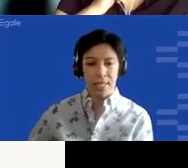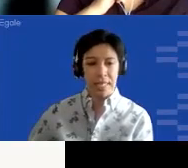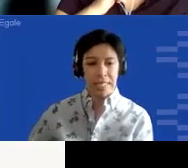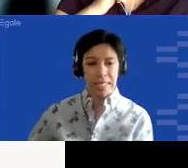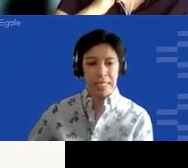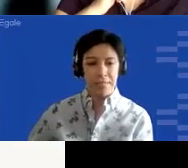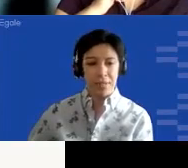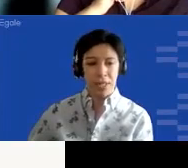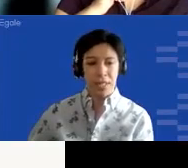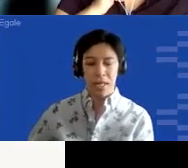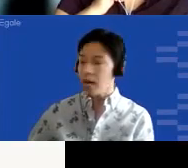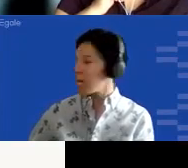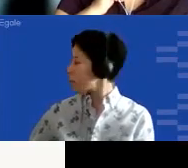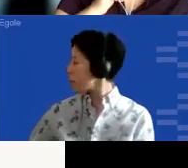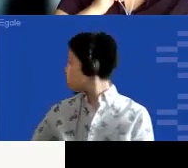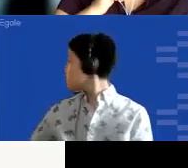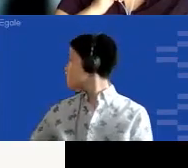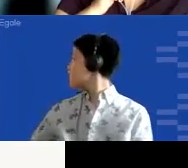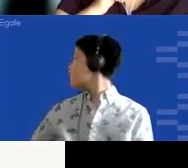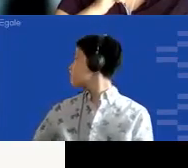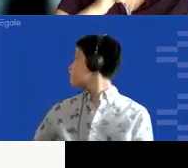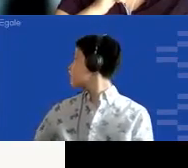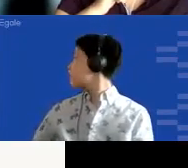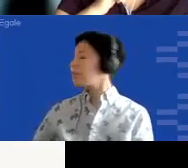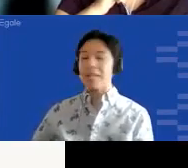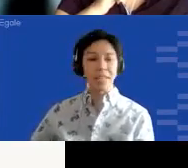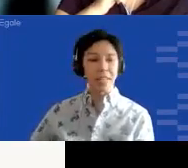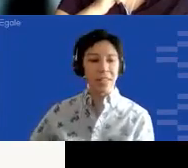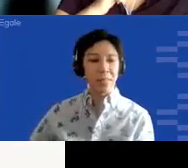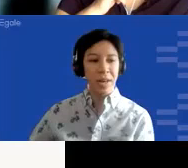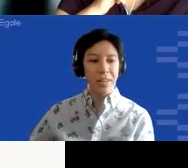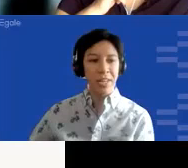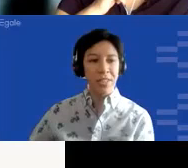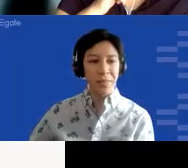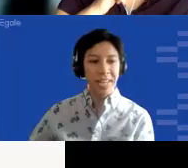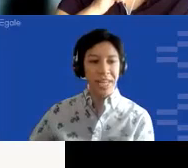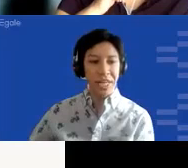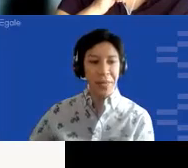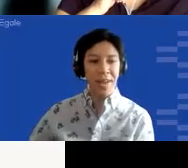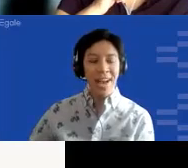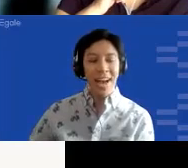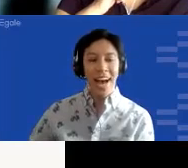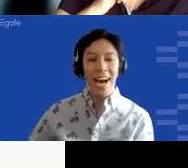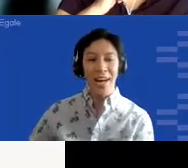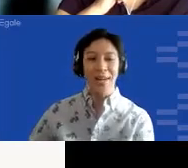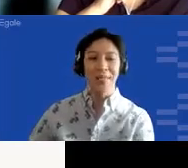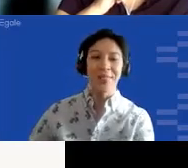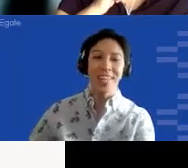organizations differ. I apologize. I have a puppy running around in the background. You may hear him.